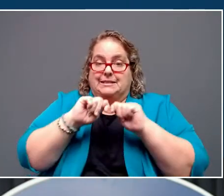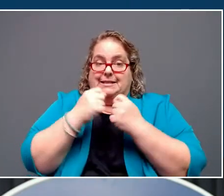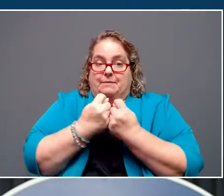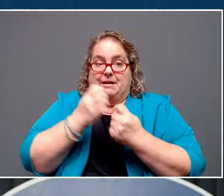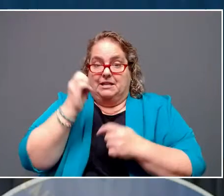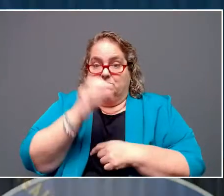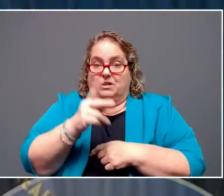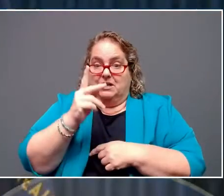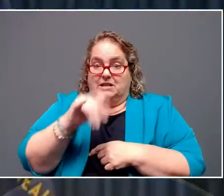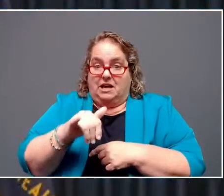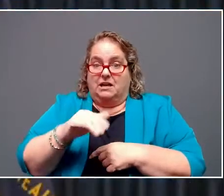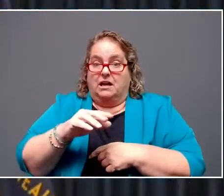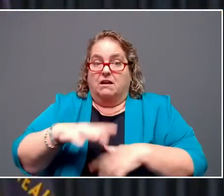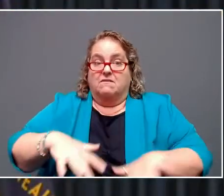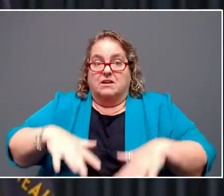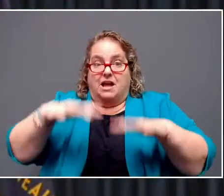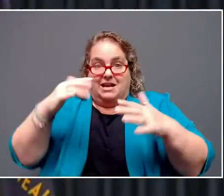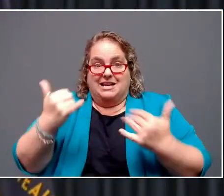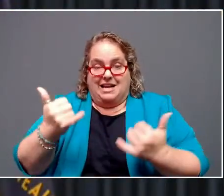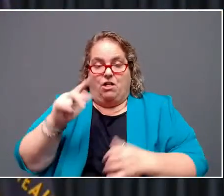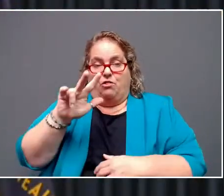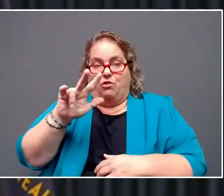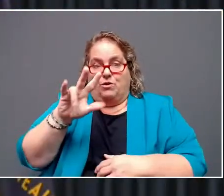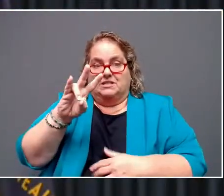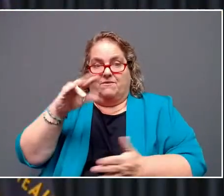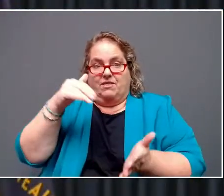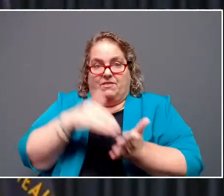now 37,060 donations,